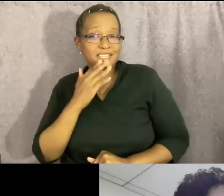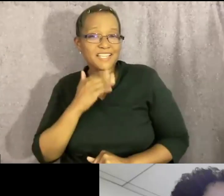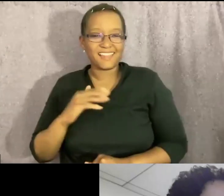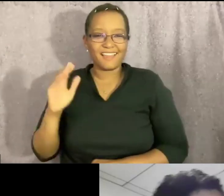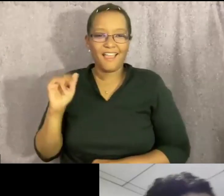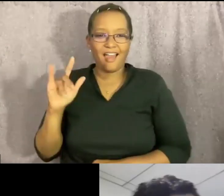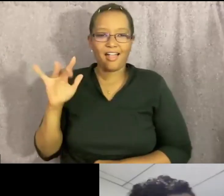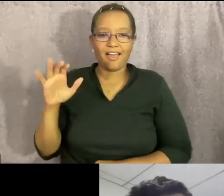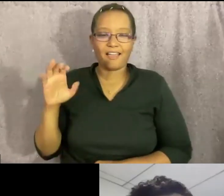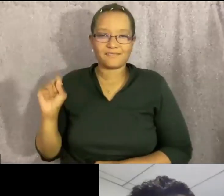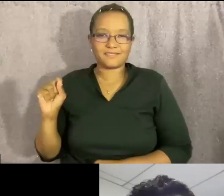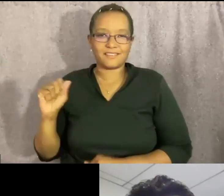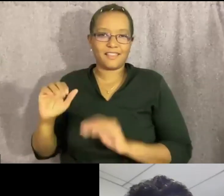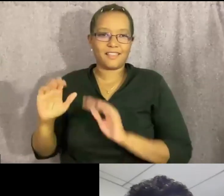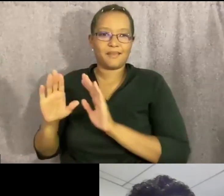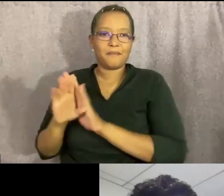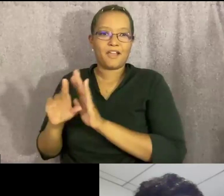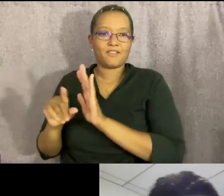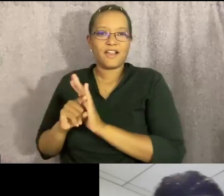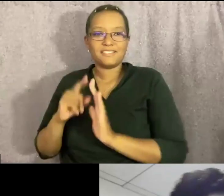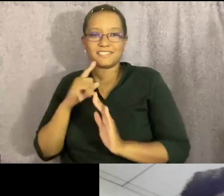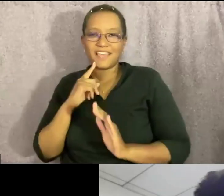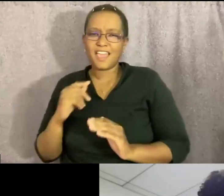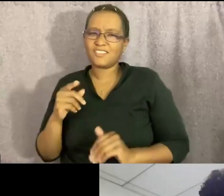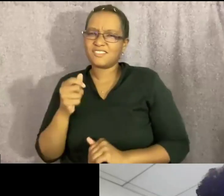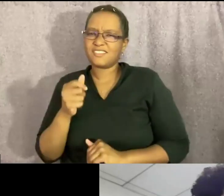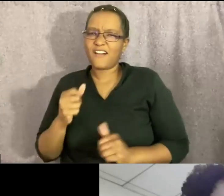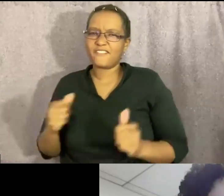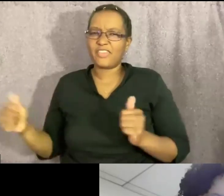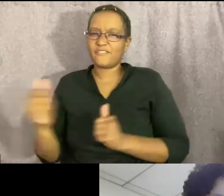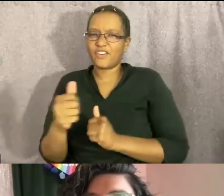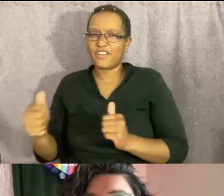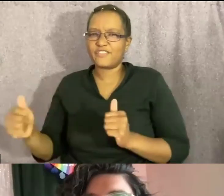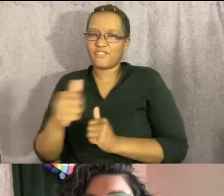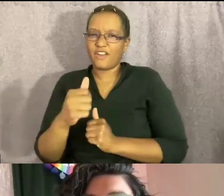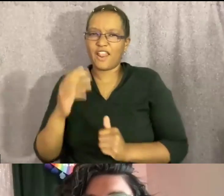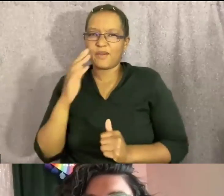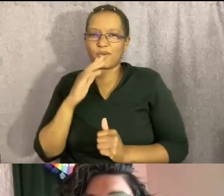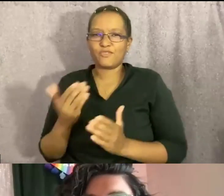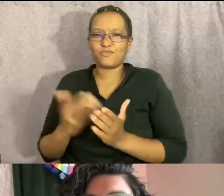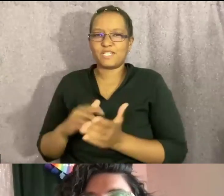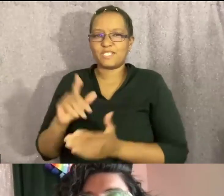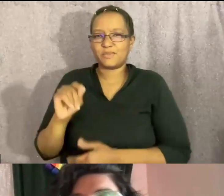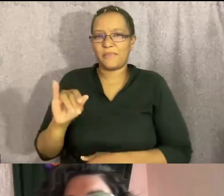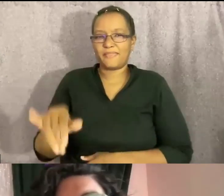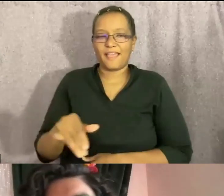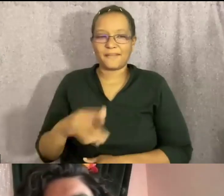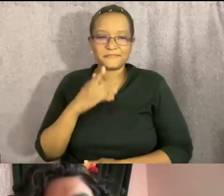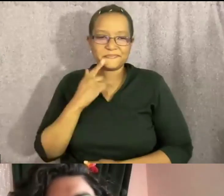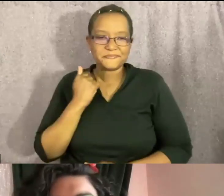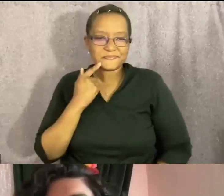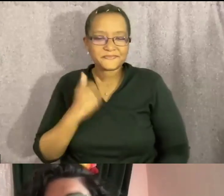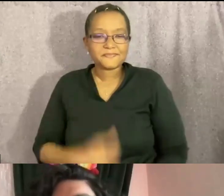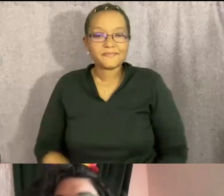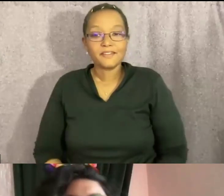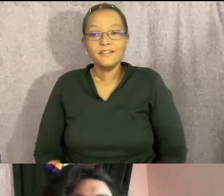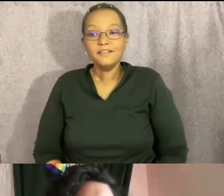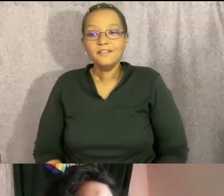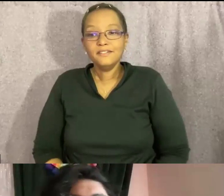down and bogged down in policies and legalese and legality. But in terms of